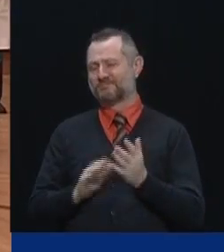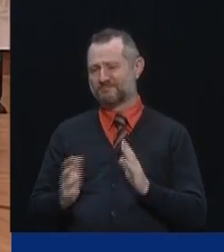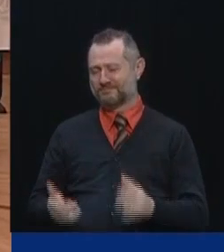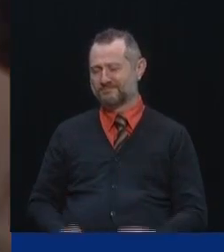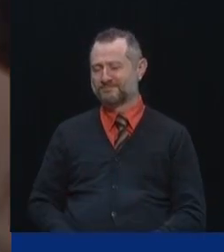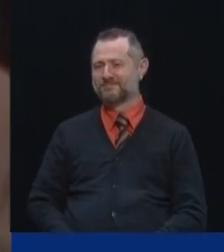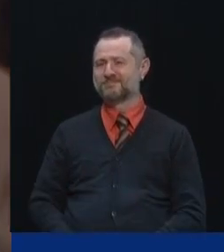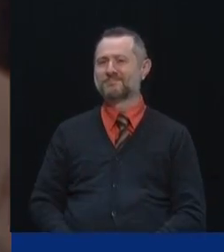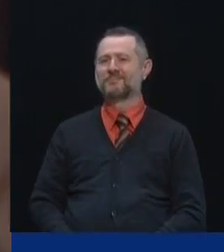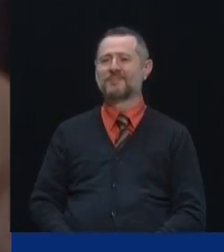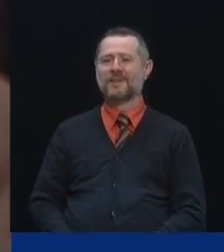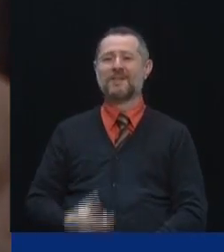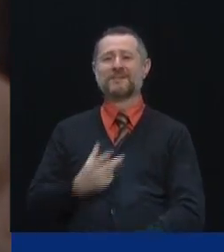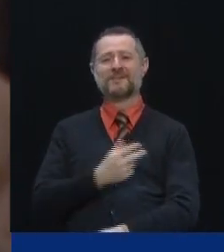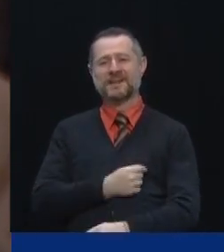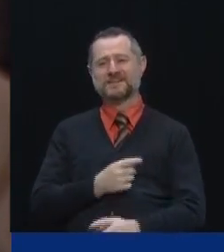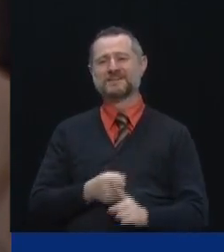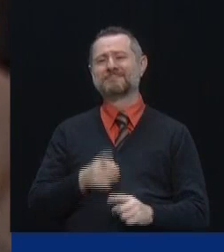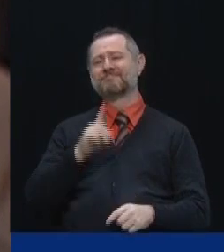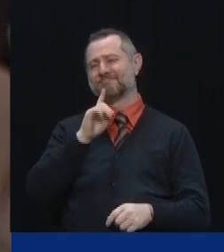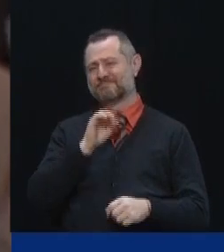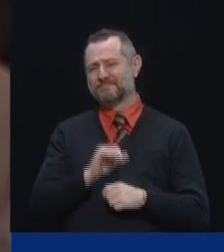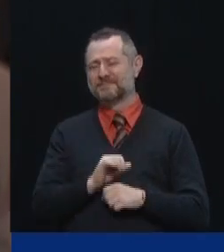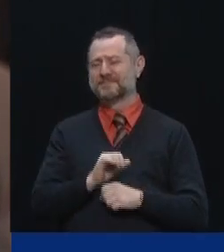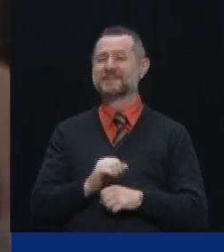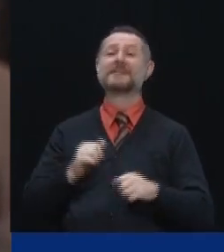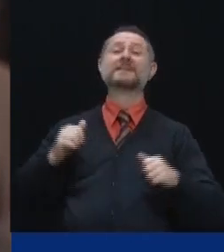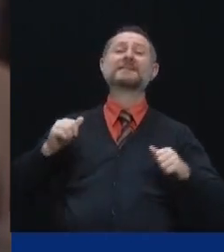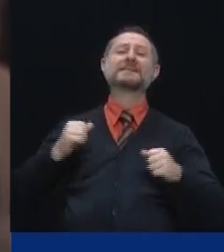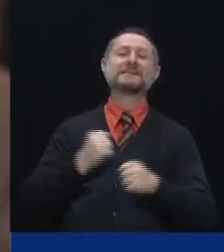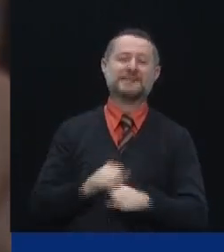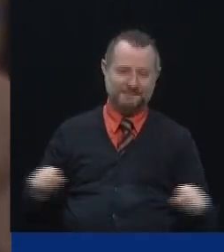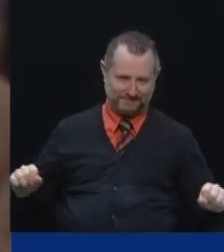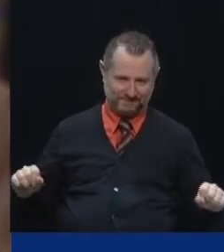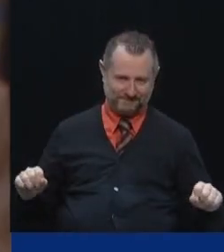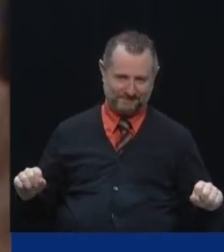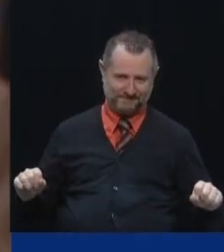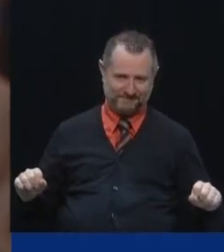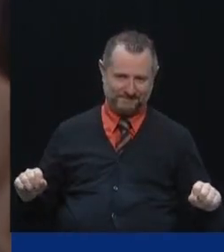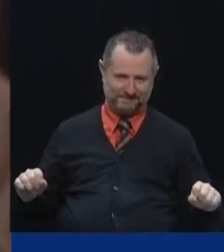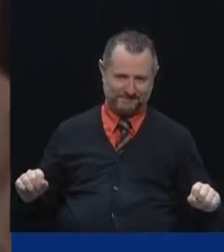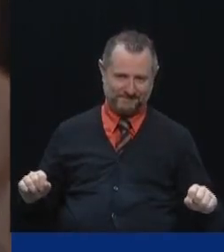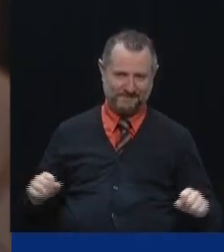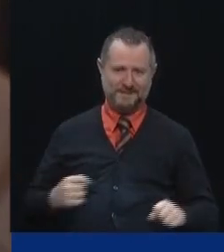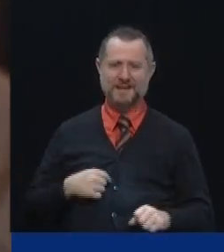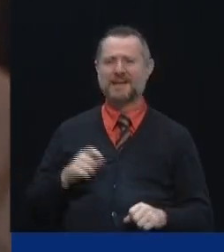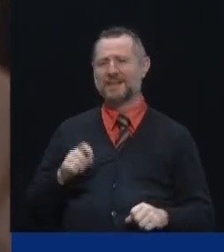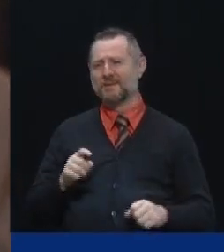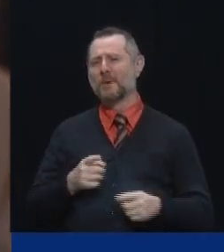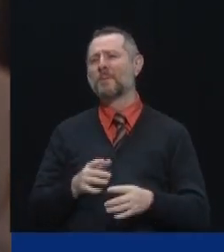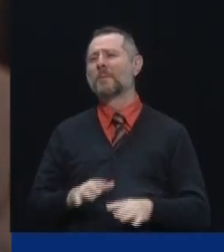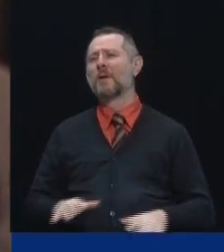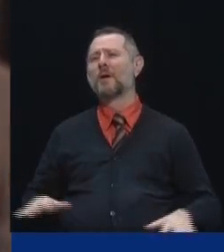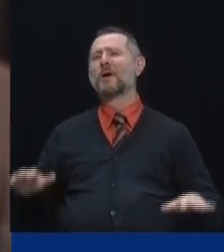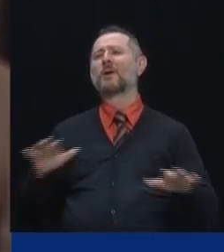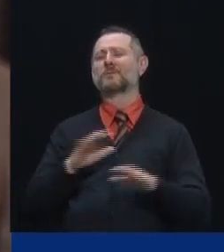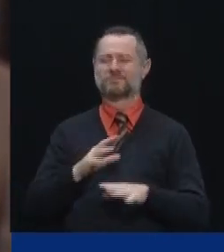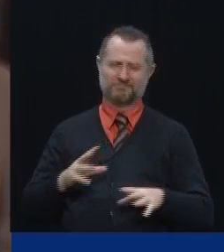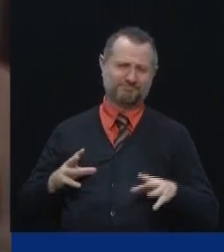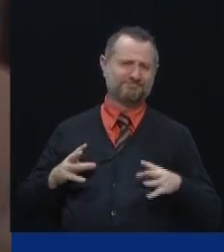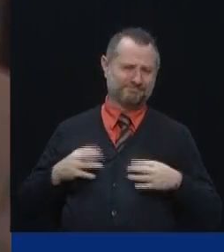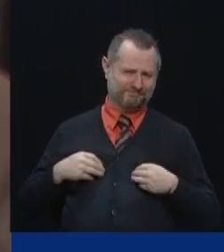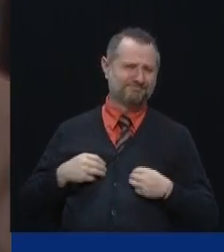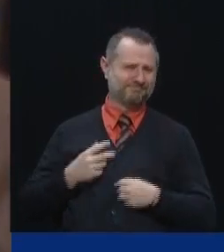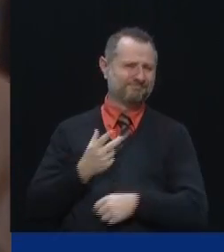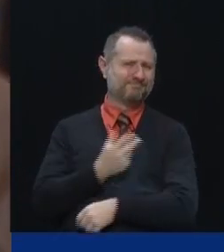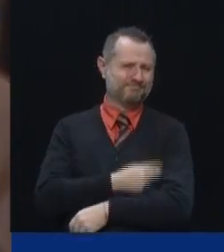It is safe. We know that. So we need people to take the vaccine. And we have to do